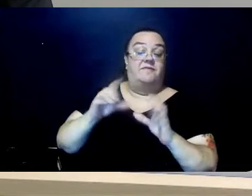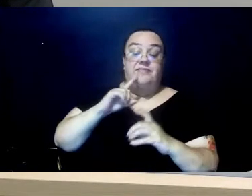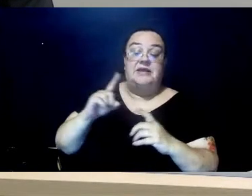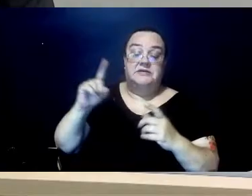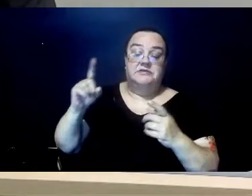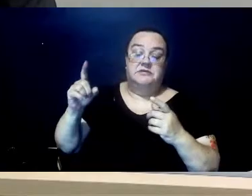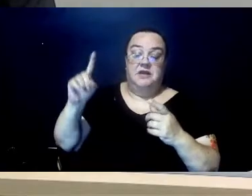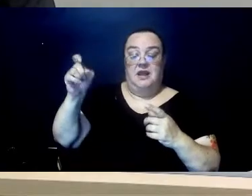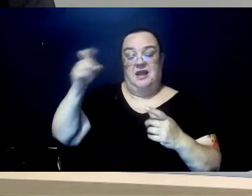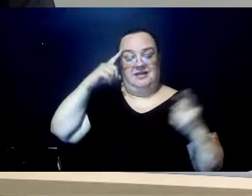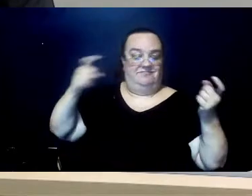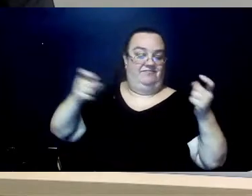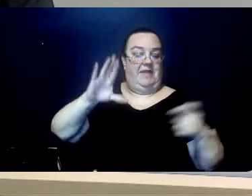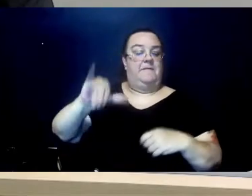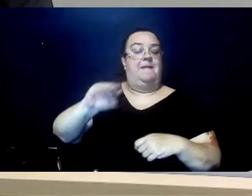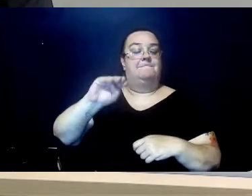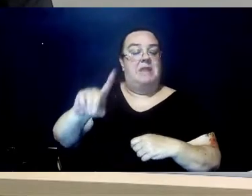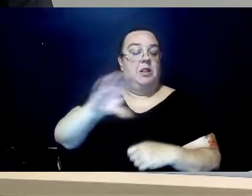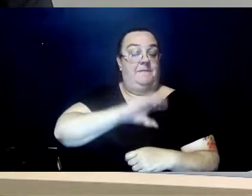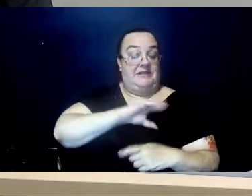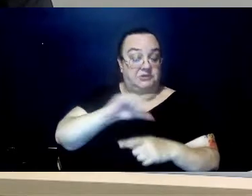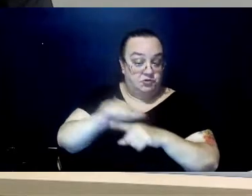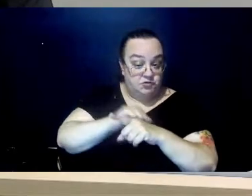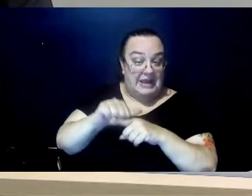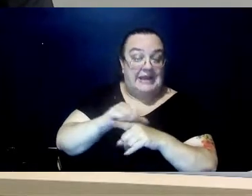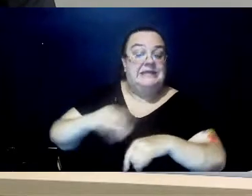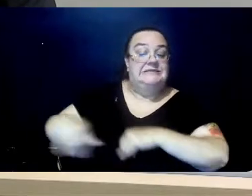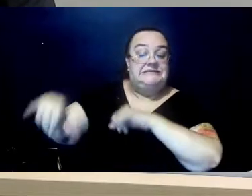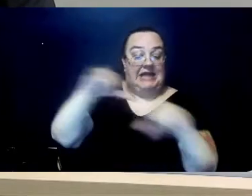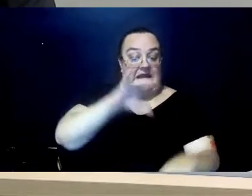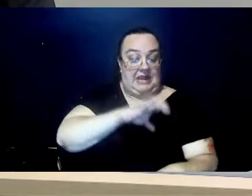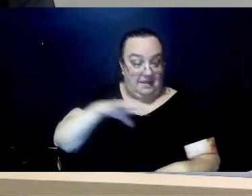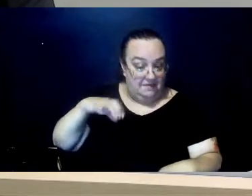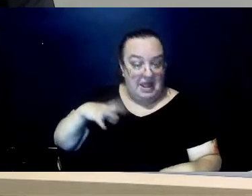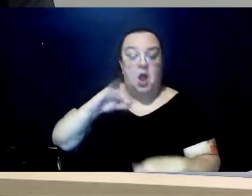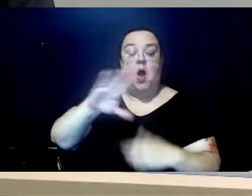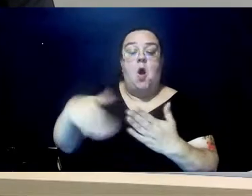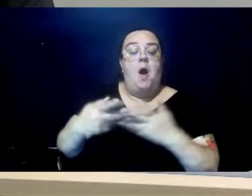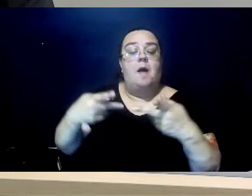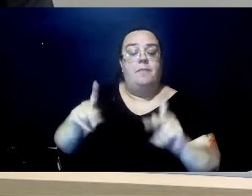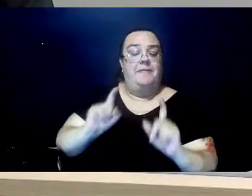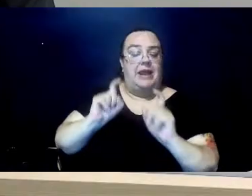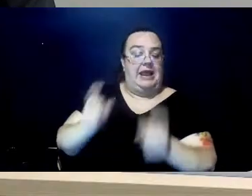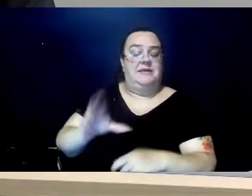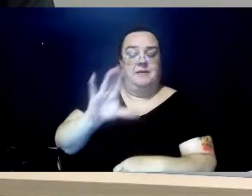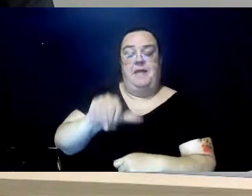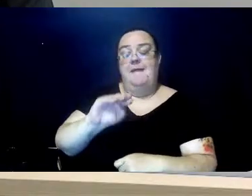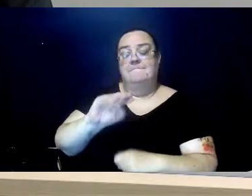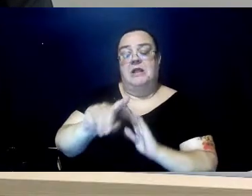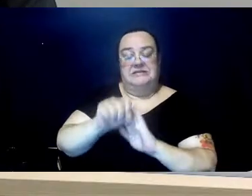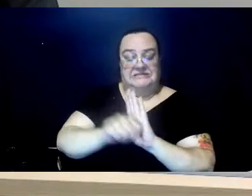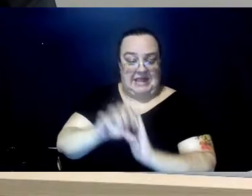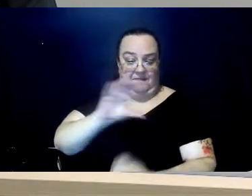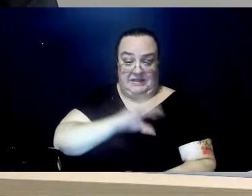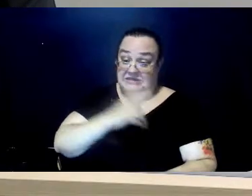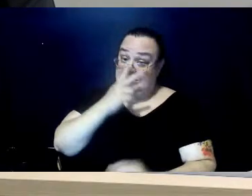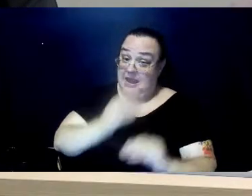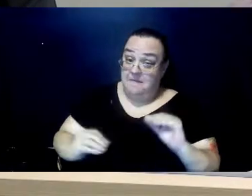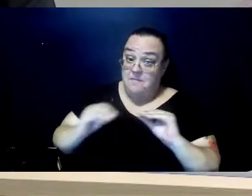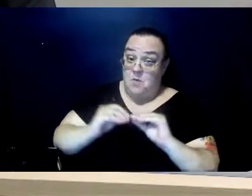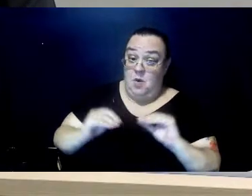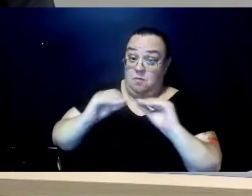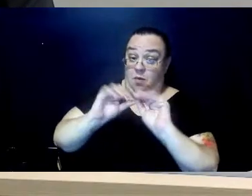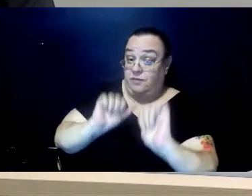Standards Commission, and all of the permits are issued by the Maryland State Police. We're seeing increasing challenges associated